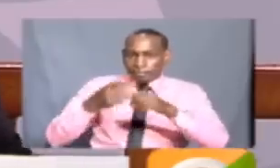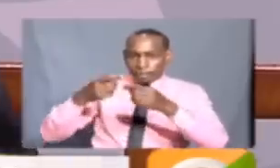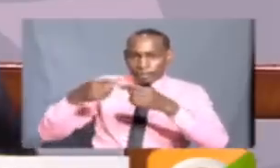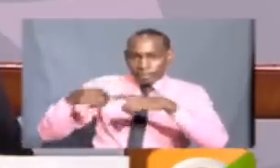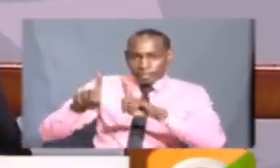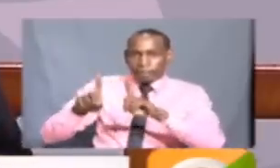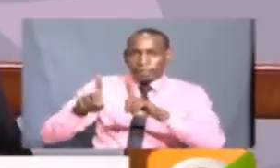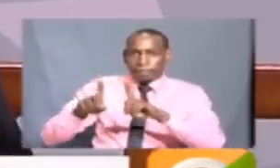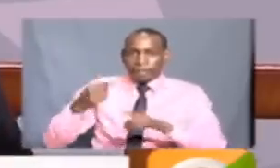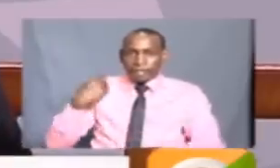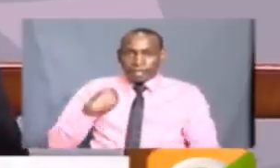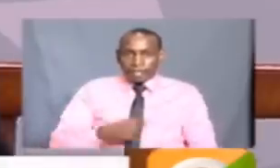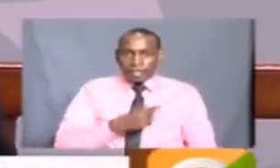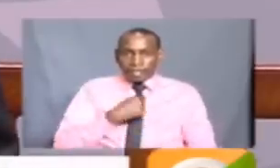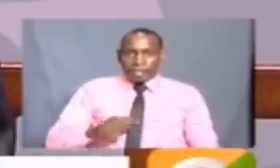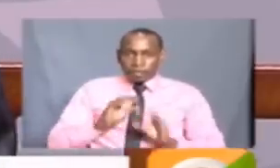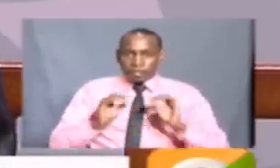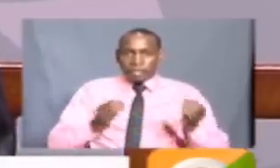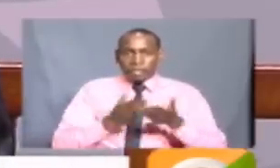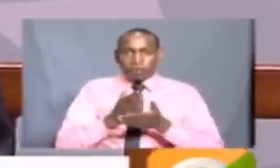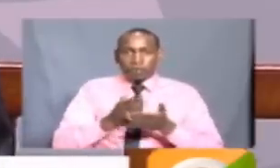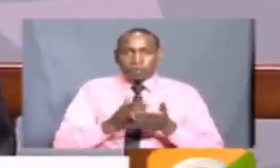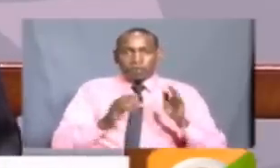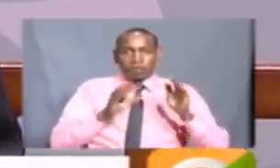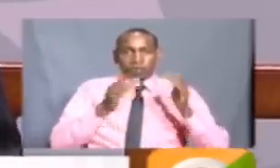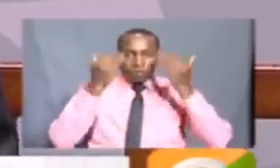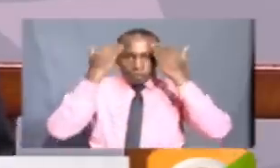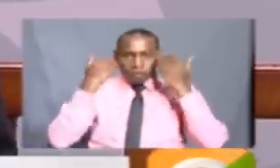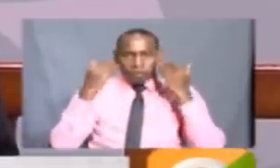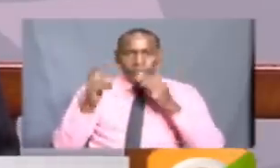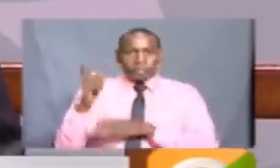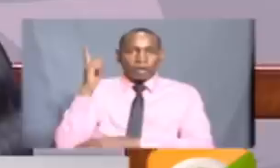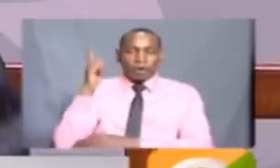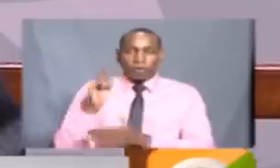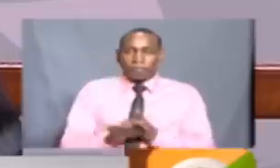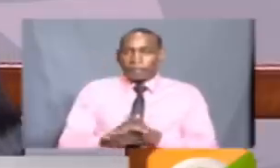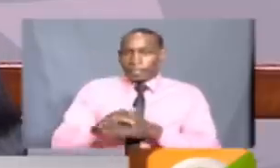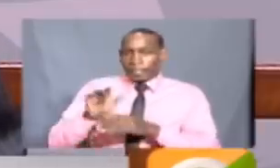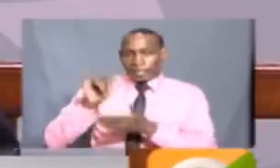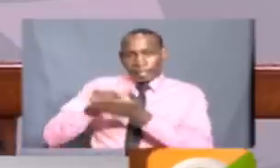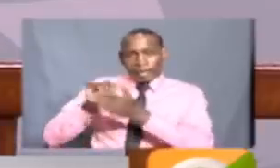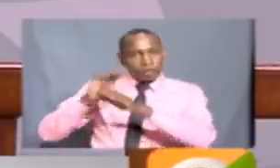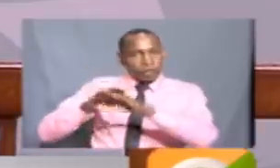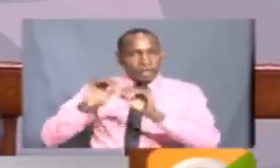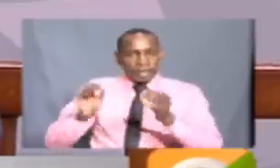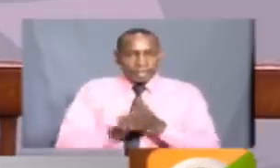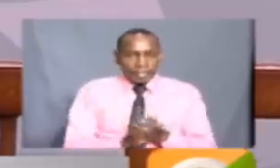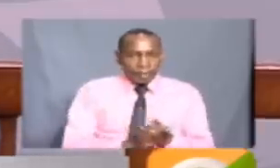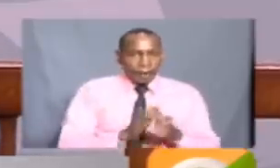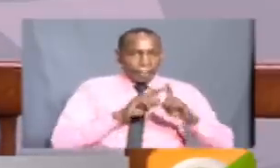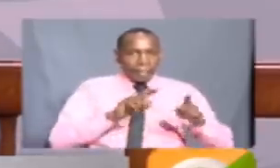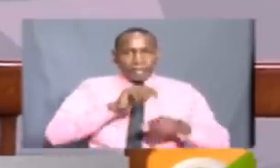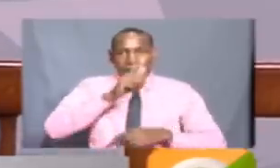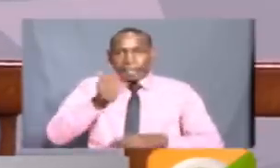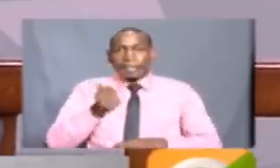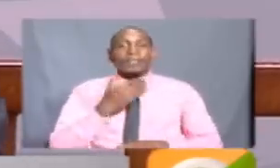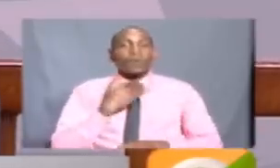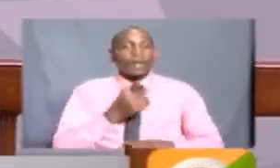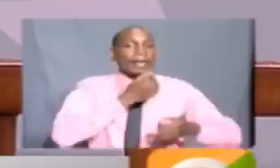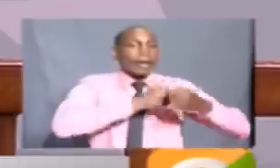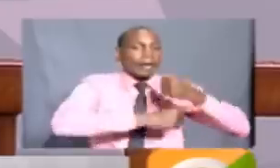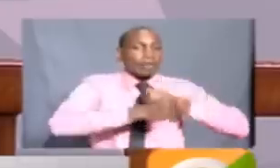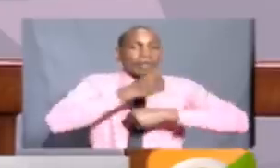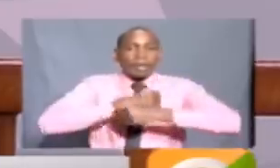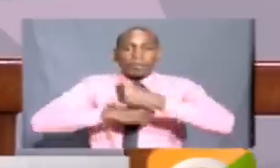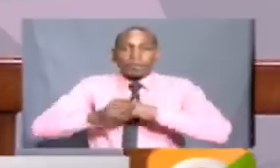proven innocent by a court of law. That is what I find unfortunate. But I know, as I conclude, that there are others who would want drama. But